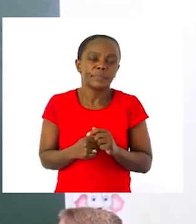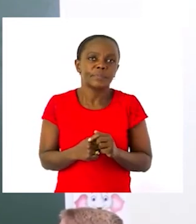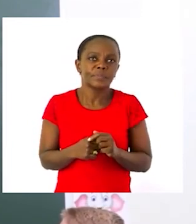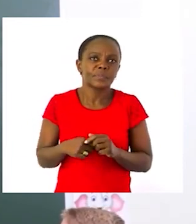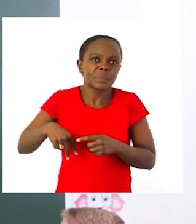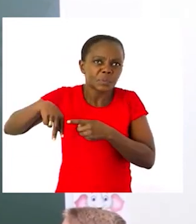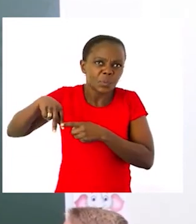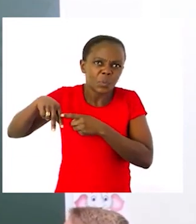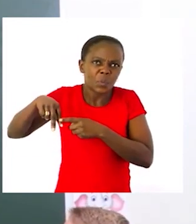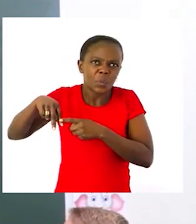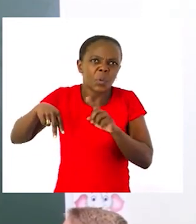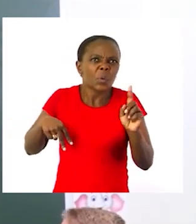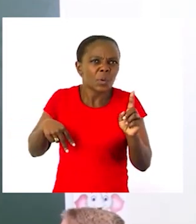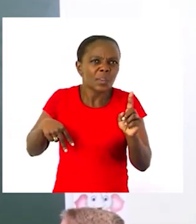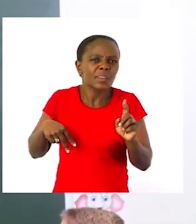next word,